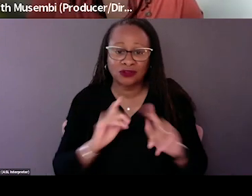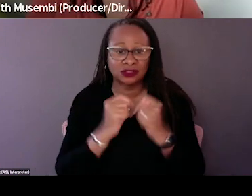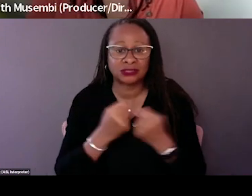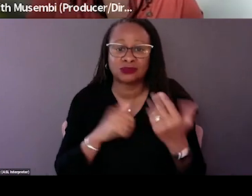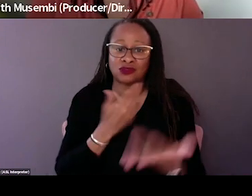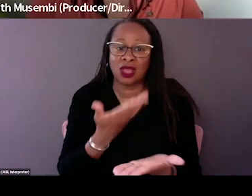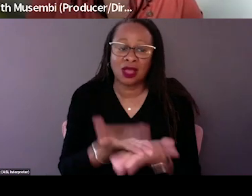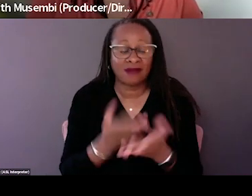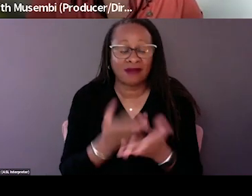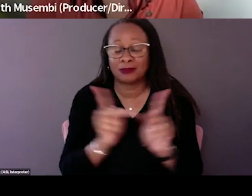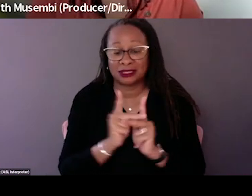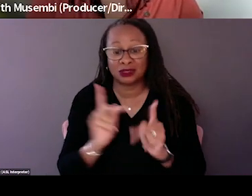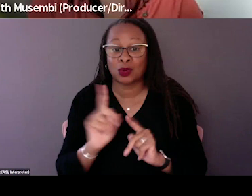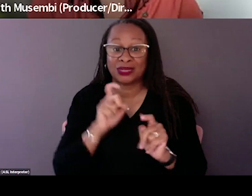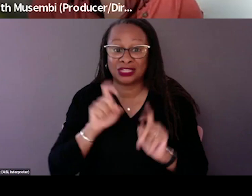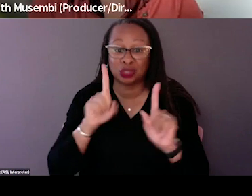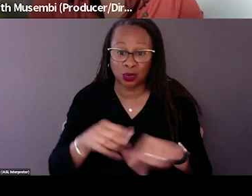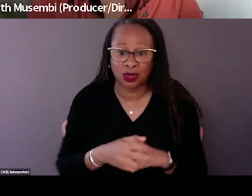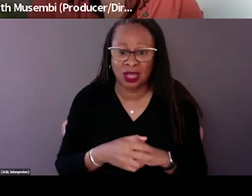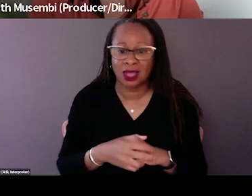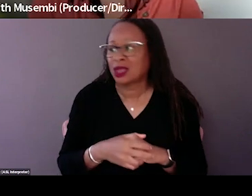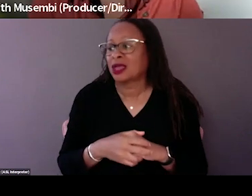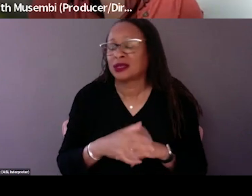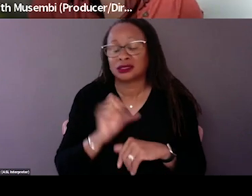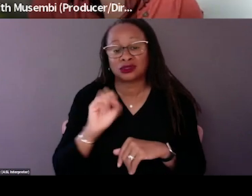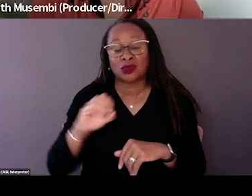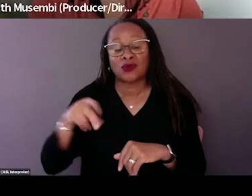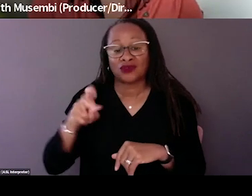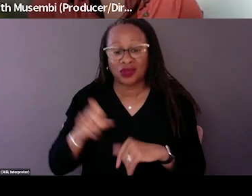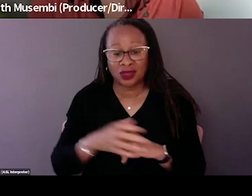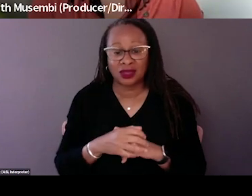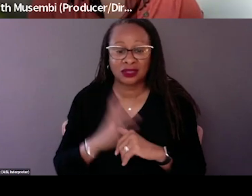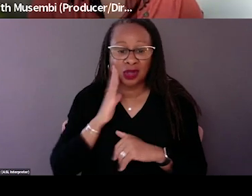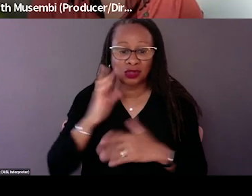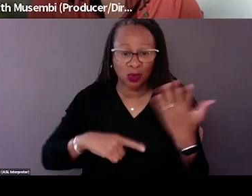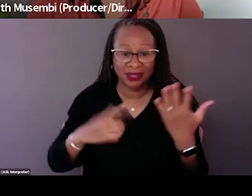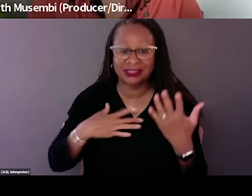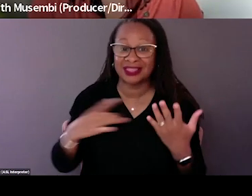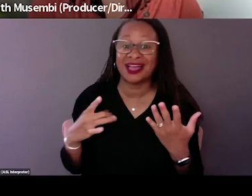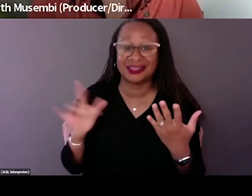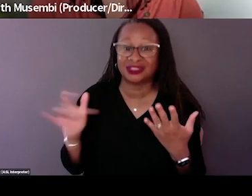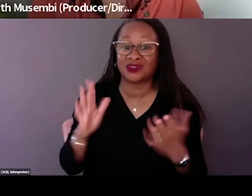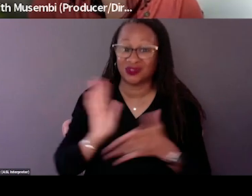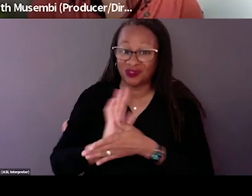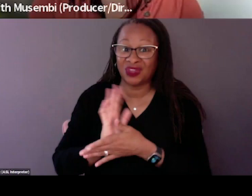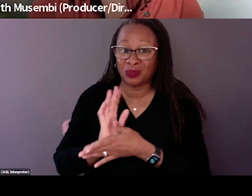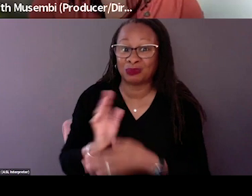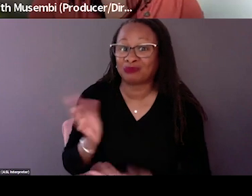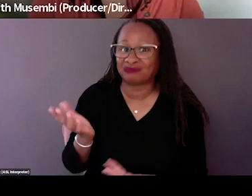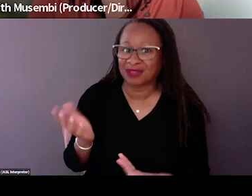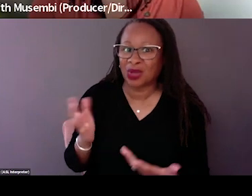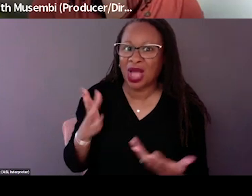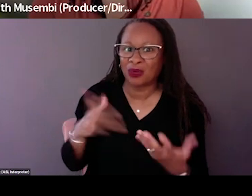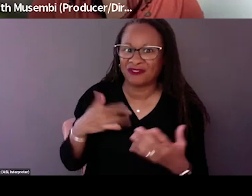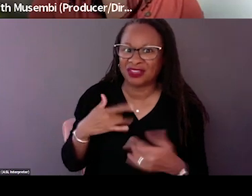get to. And then, but you know, Sophie knows what it's like to film in these countries. I mean, It's one hell of a